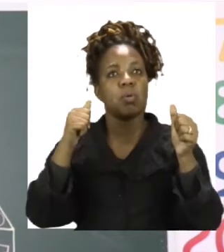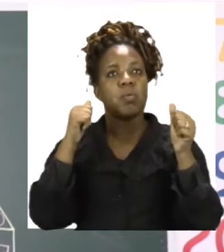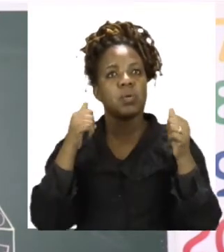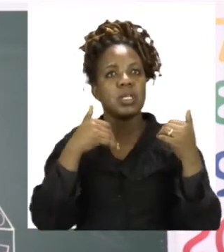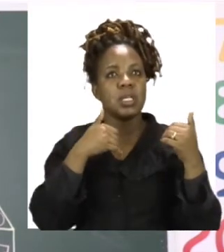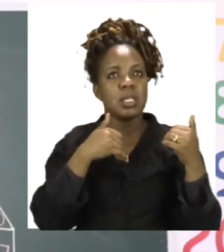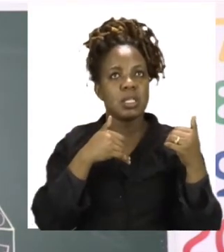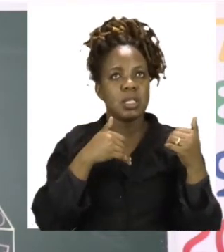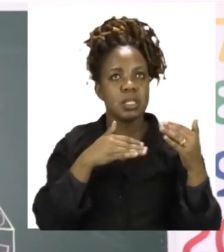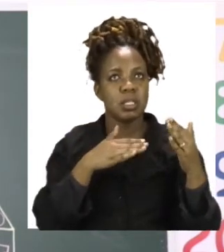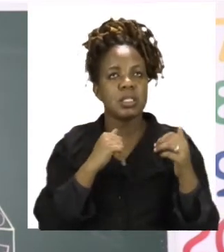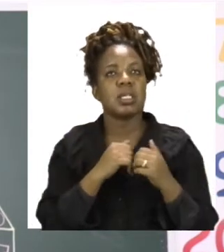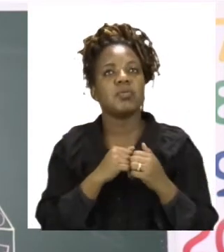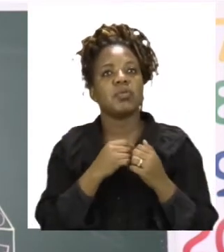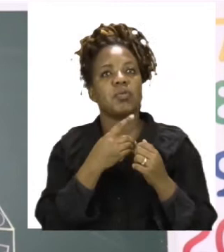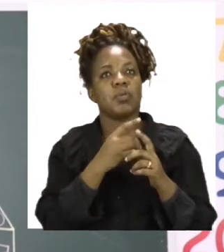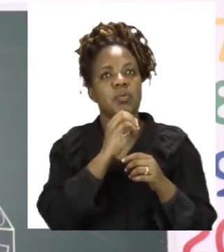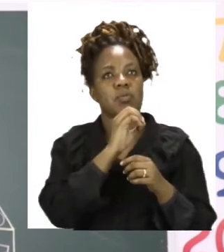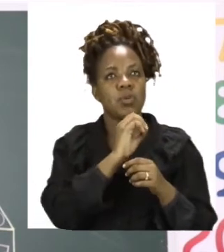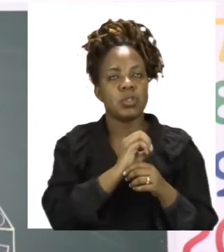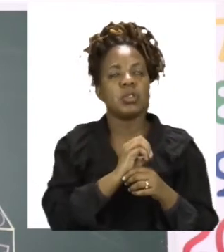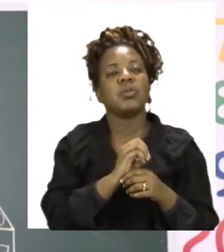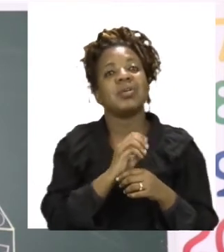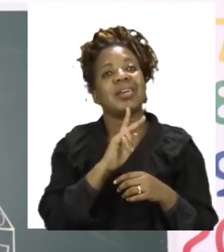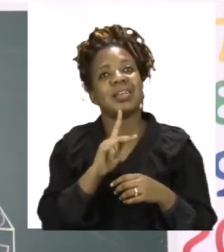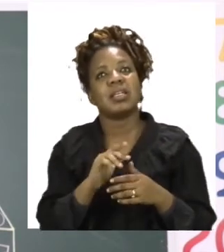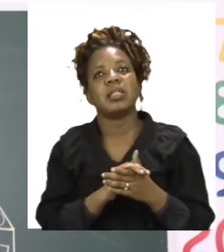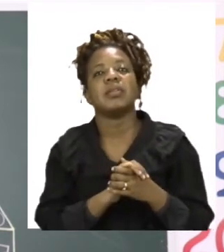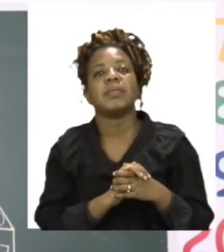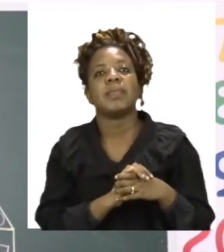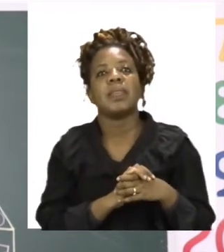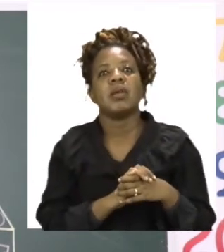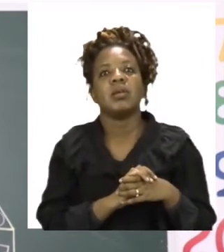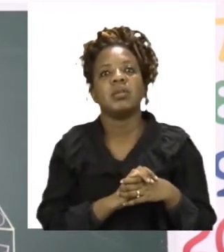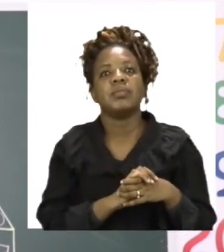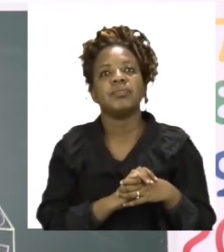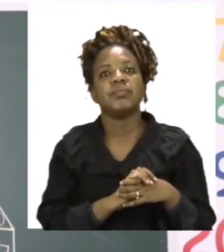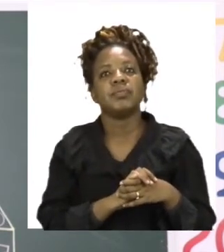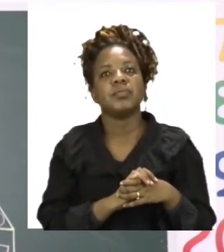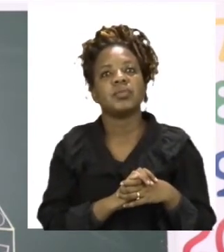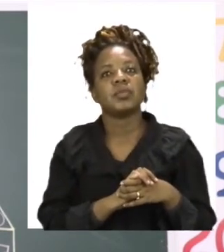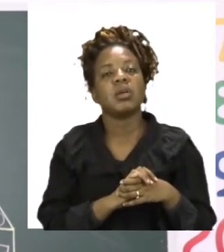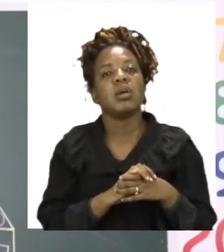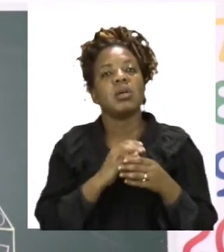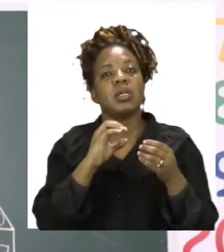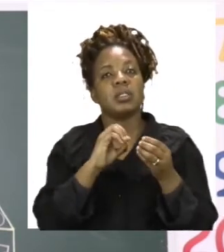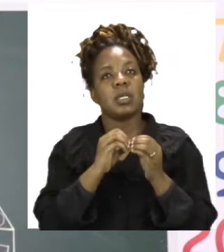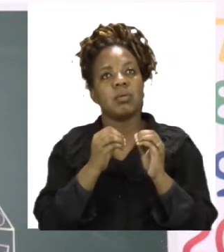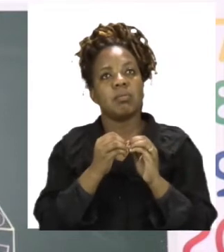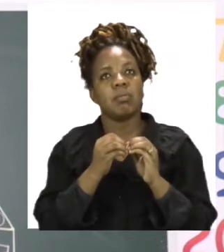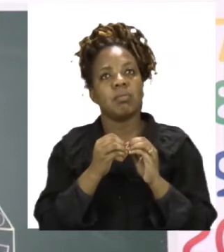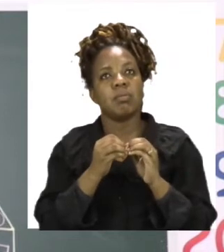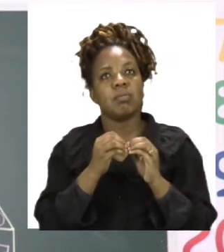0 and go to that number until you get to your house. Don't forget that every number is important